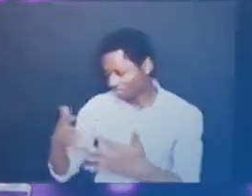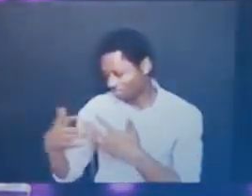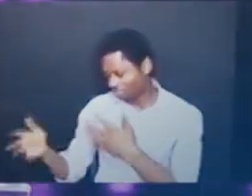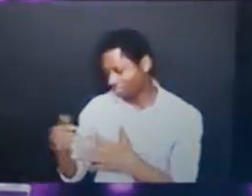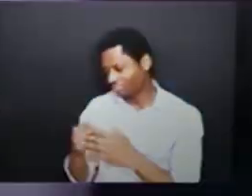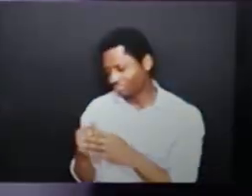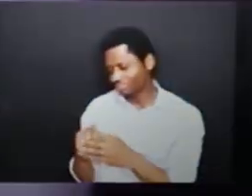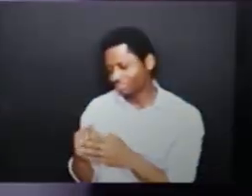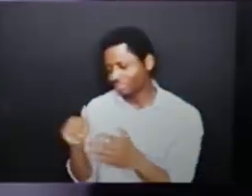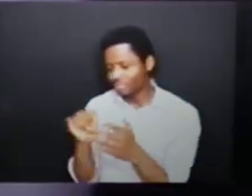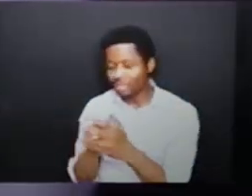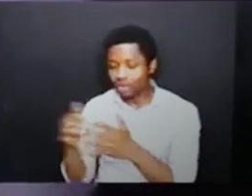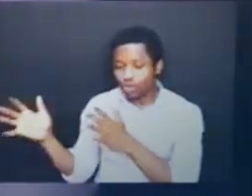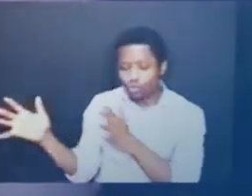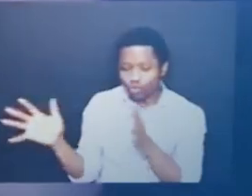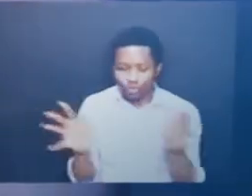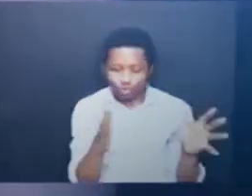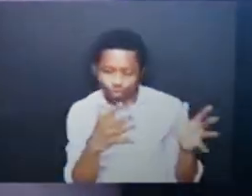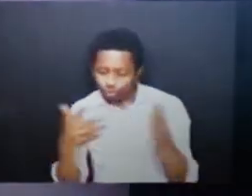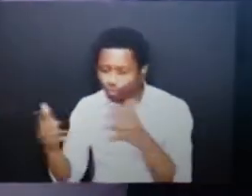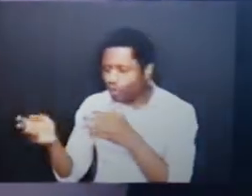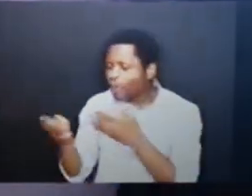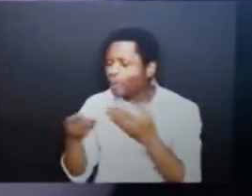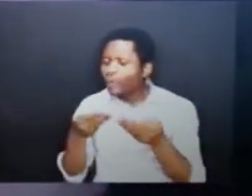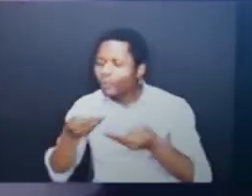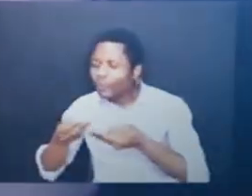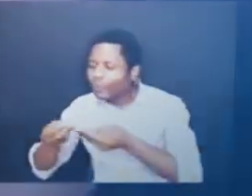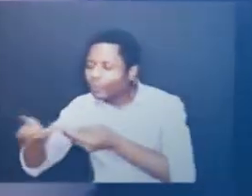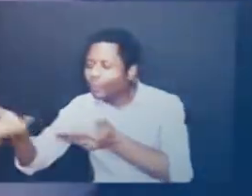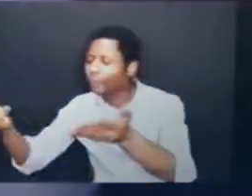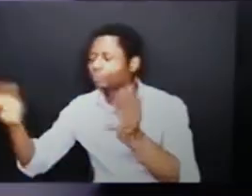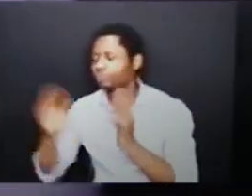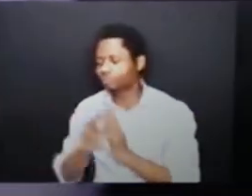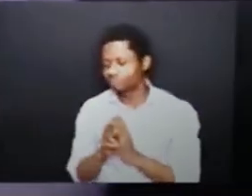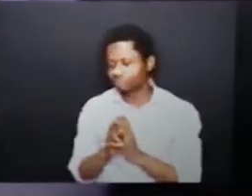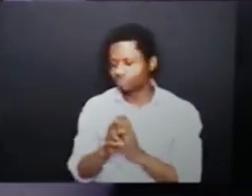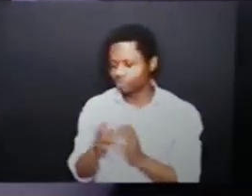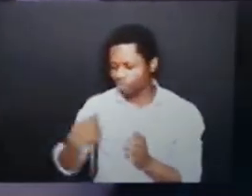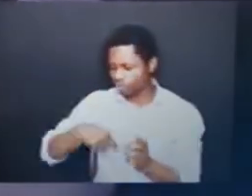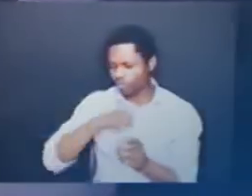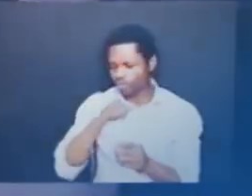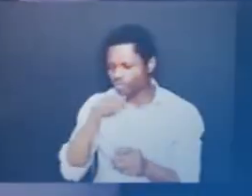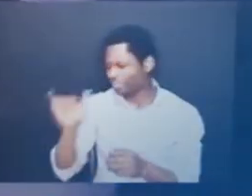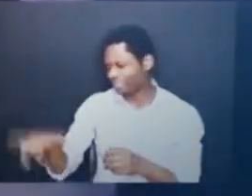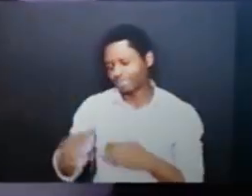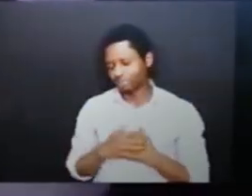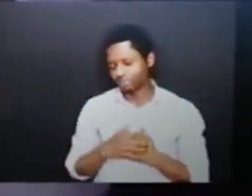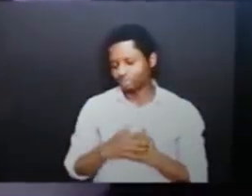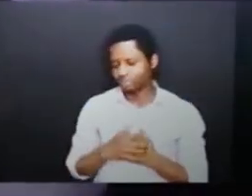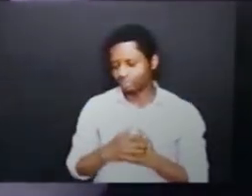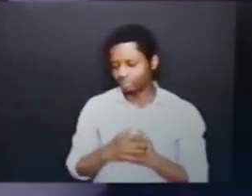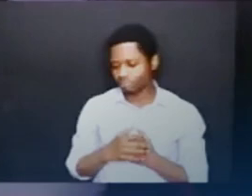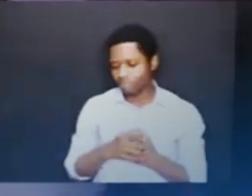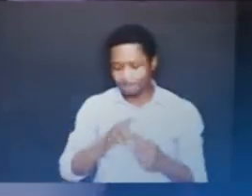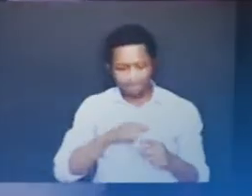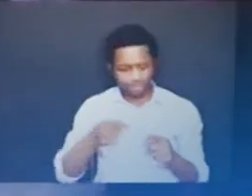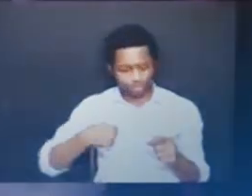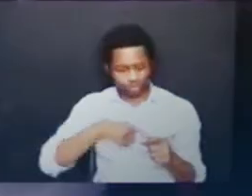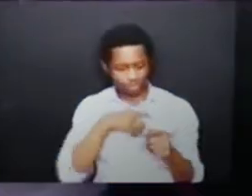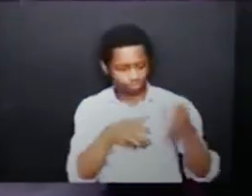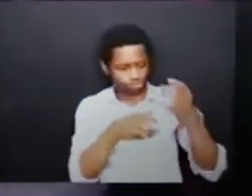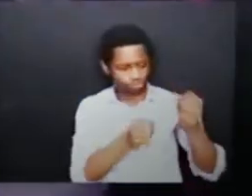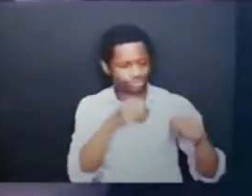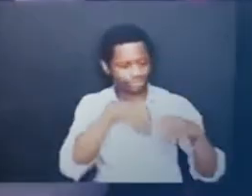But we are not like chaffs. This we must trust. Trust. Trust